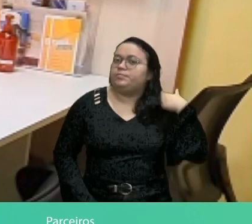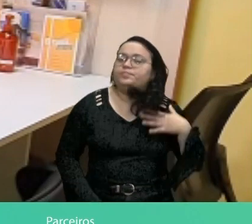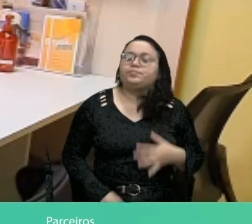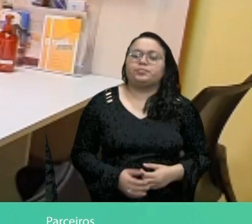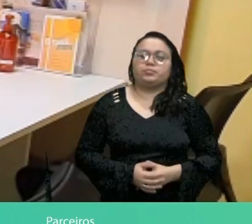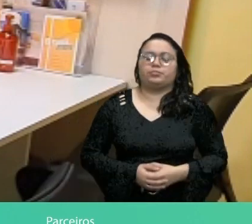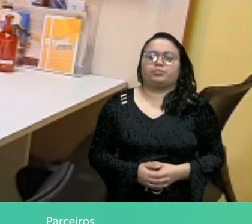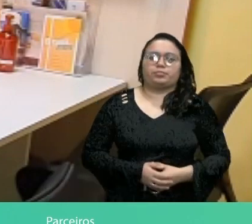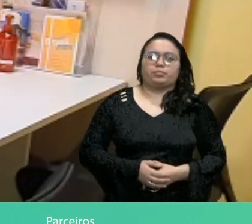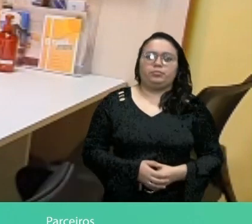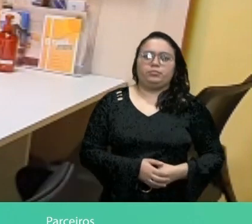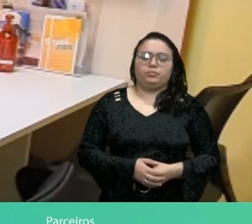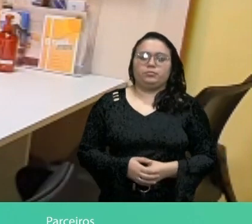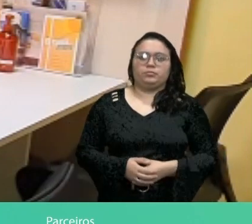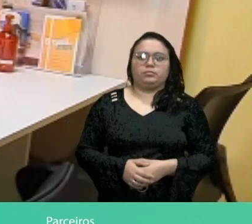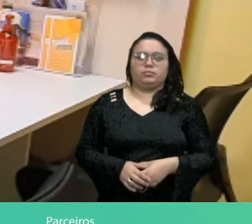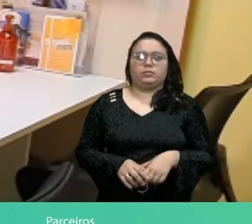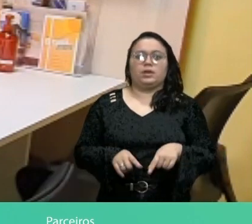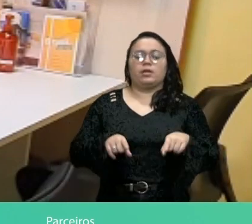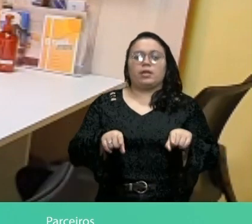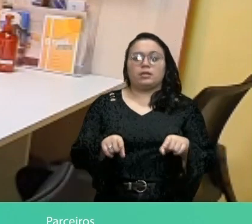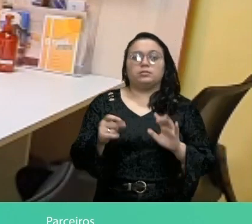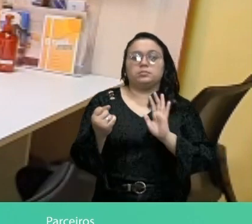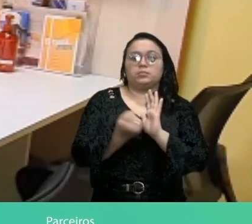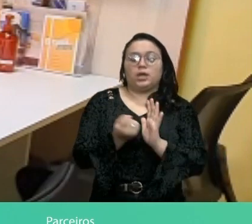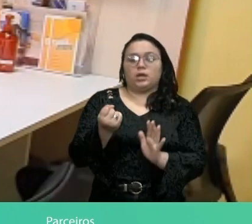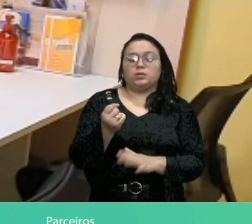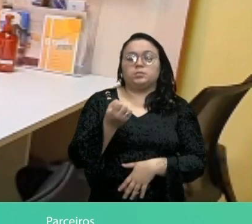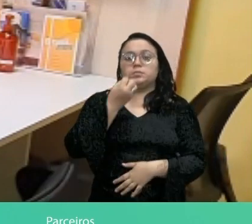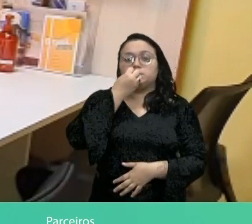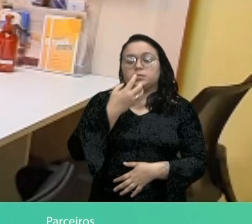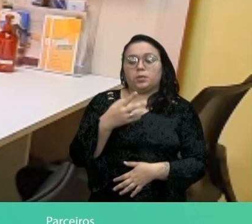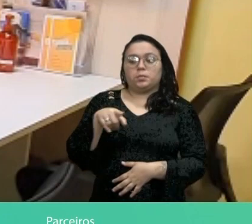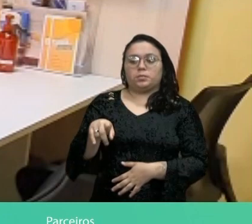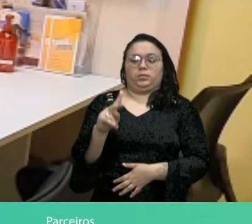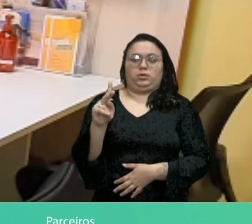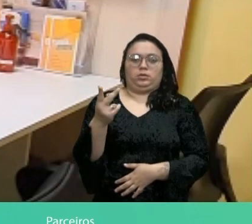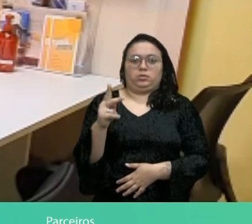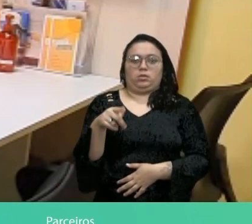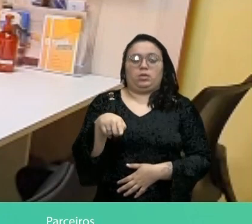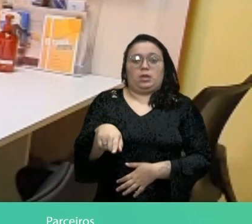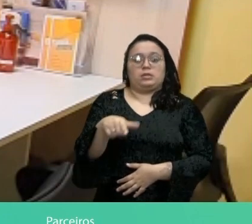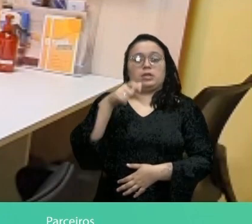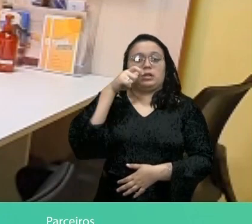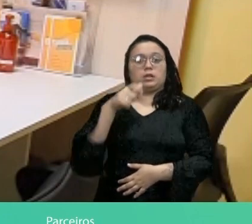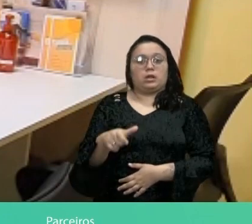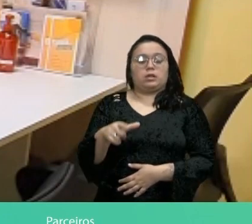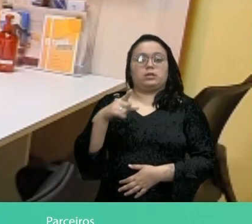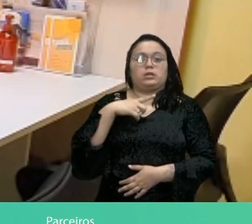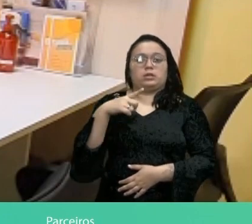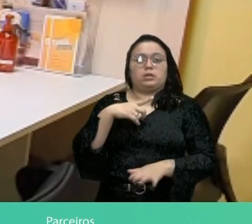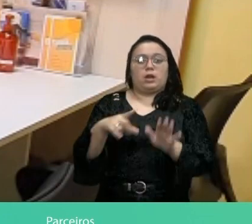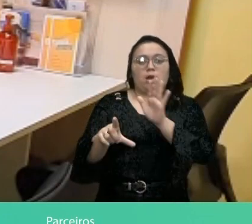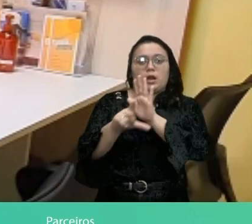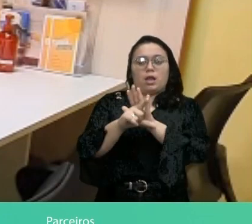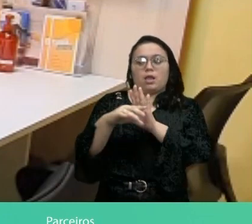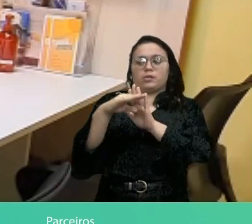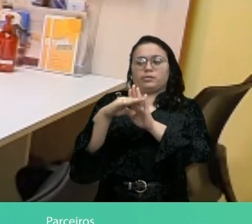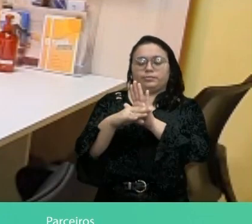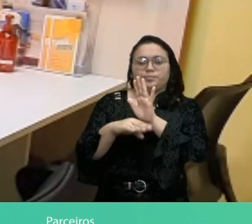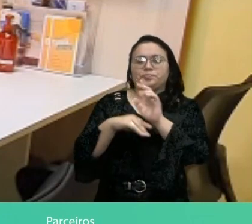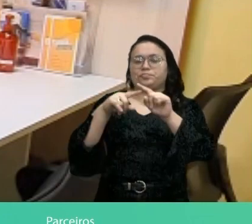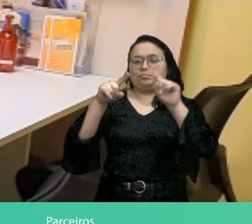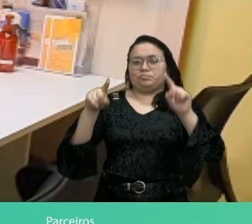you know, a bill, a legal framework for hydrogen. One of the intentions of this bill,